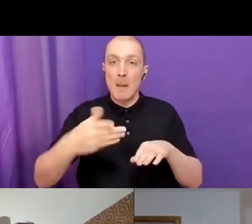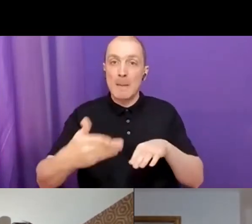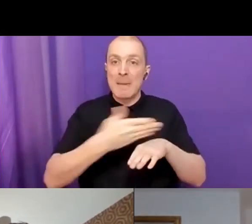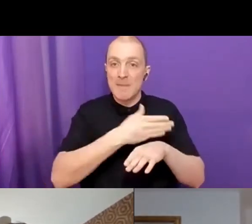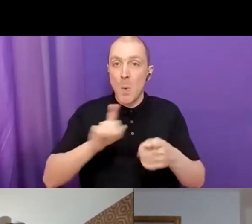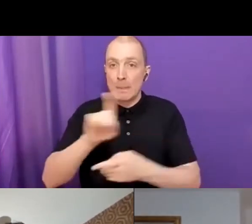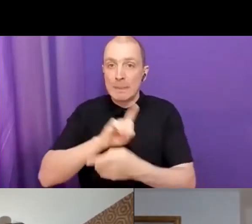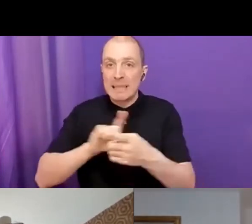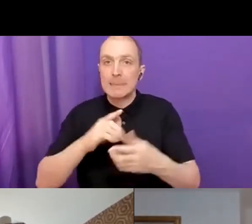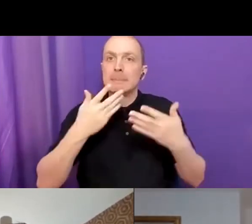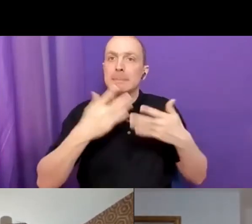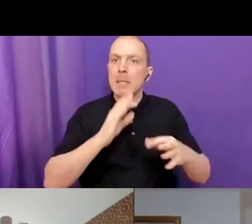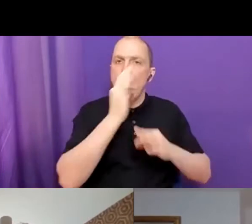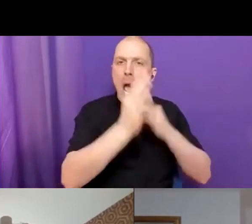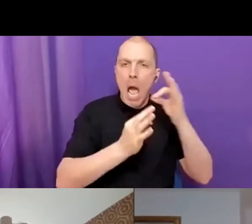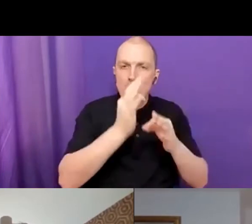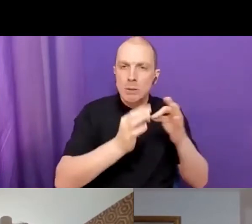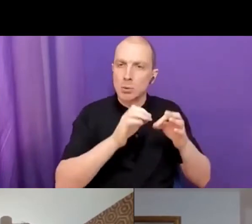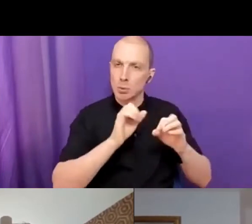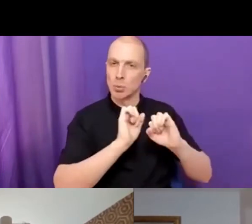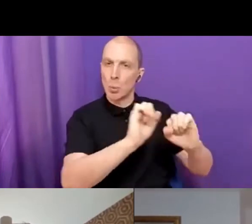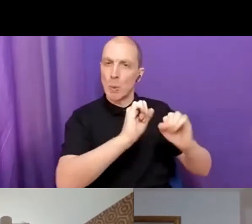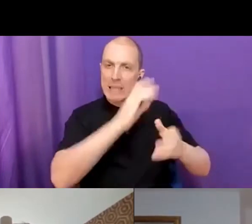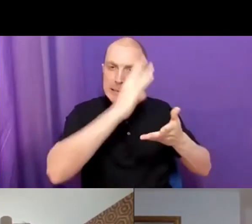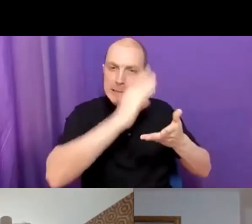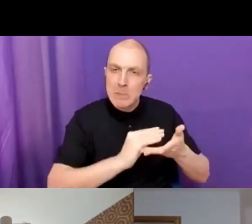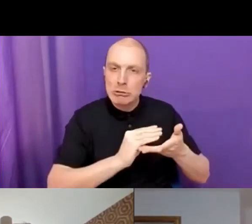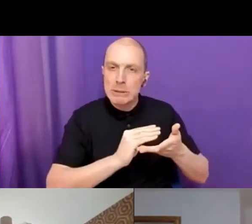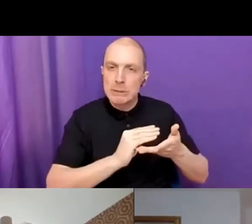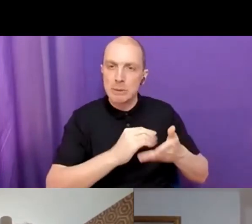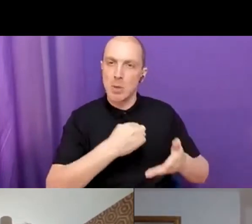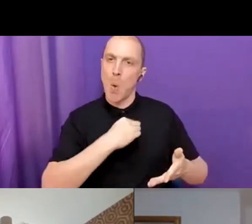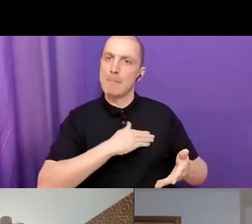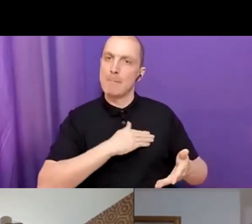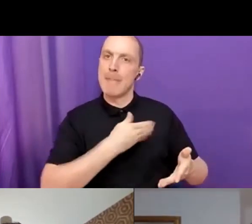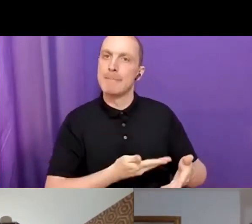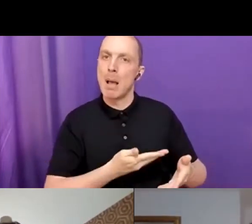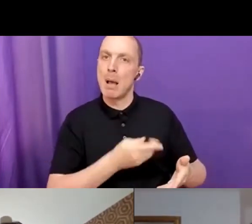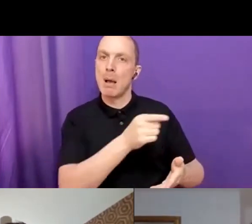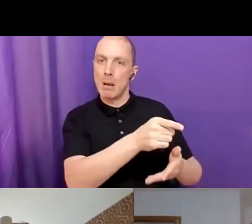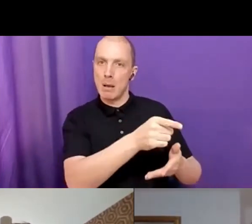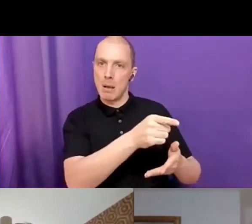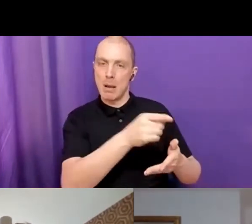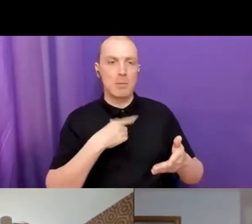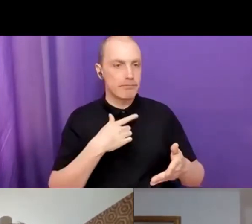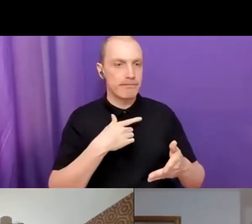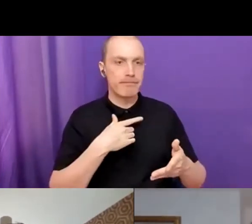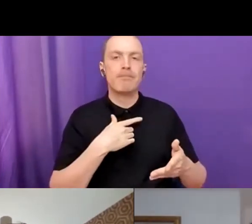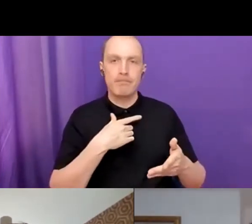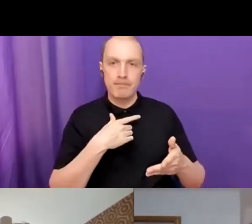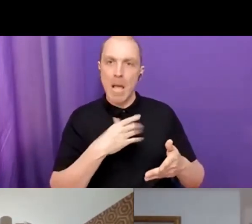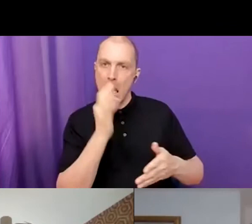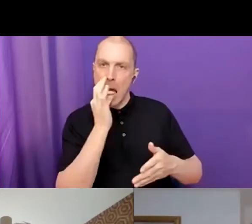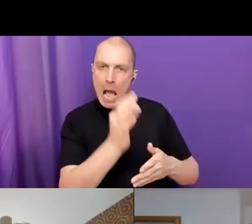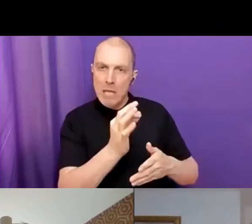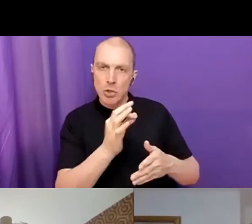own experiences of planning an accessible journey, and specifically about using the Traveline